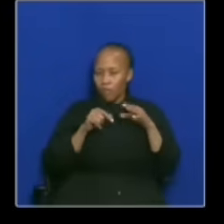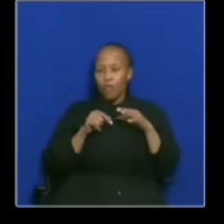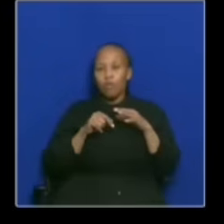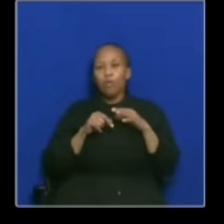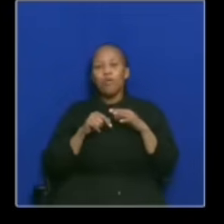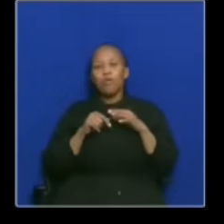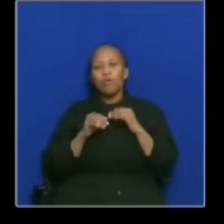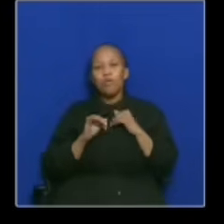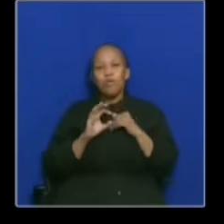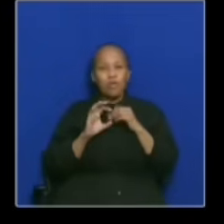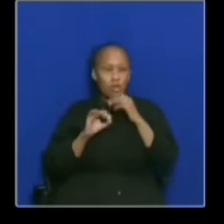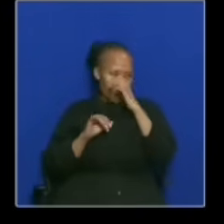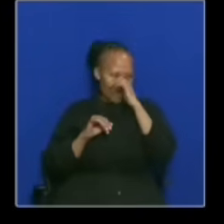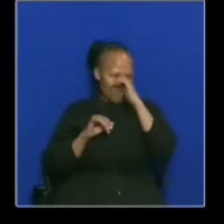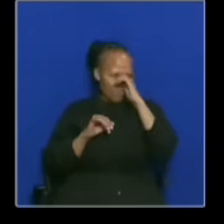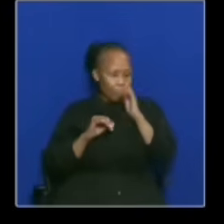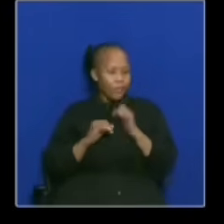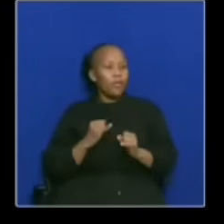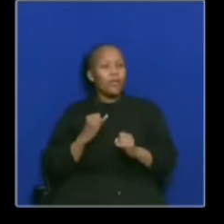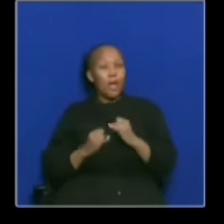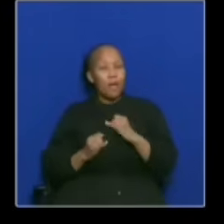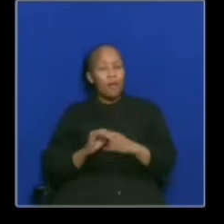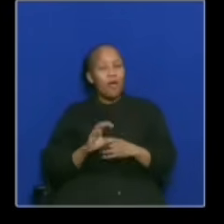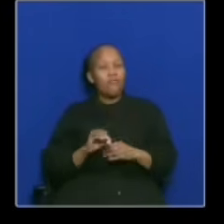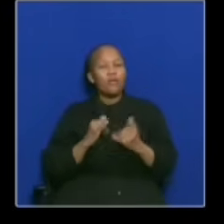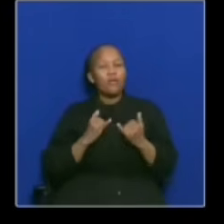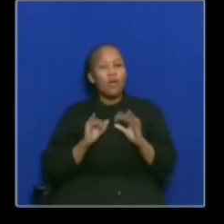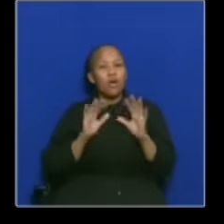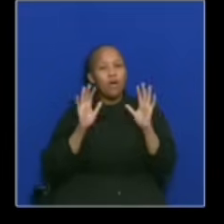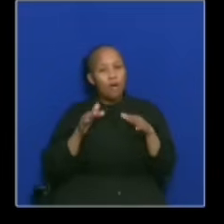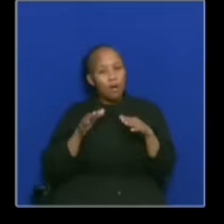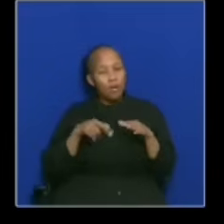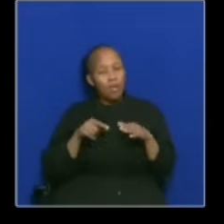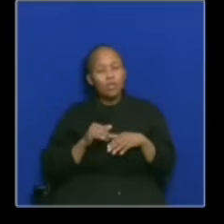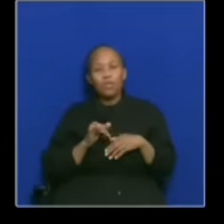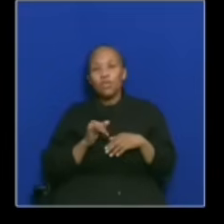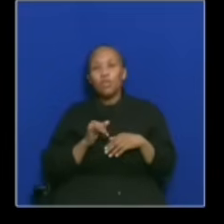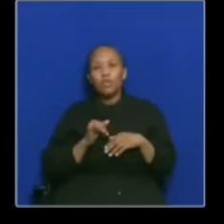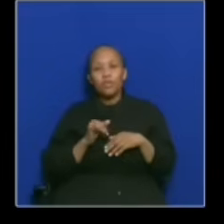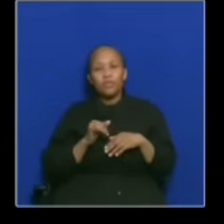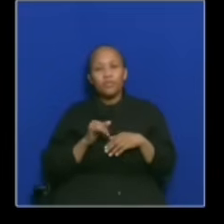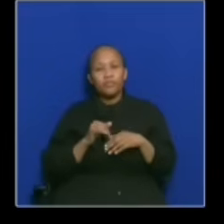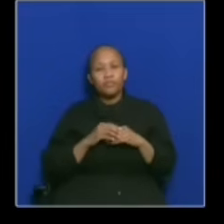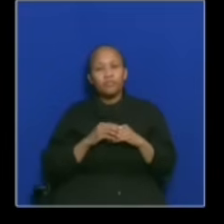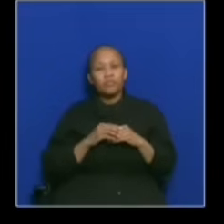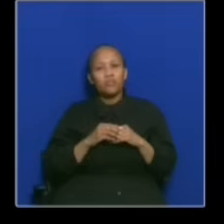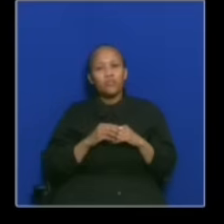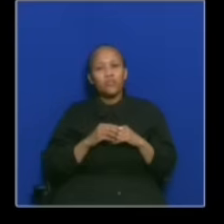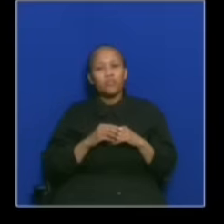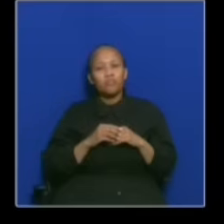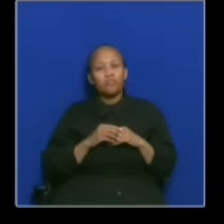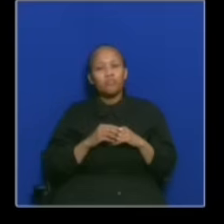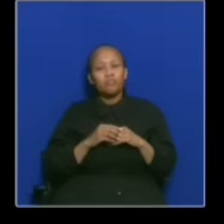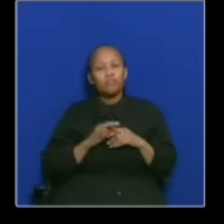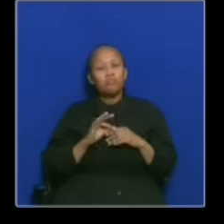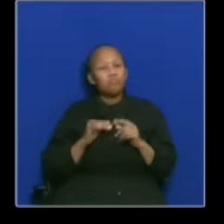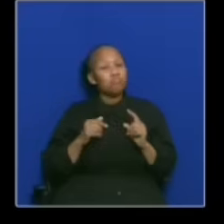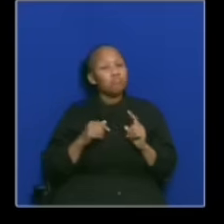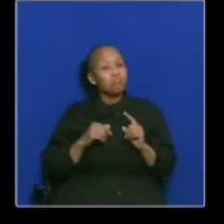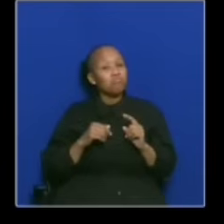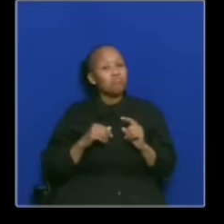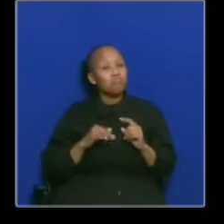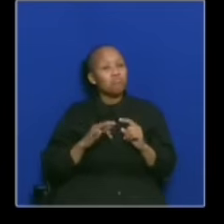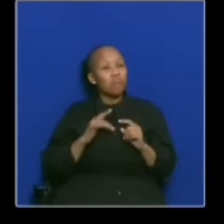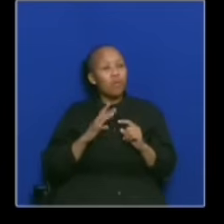of them. The counterparty writes his che, and what he wants to say is who's that?